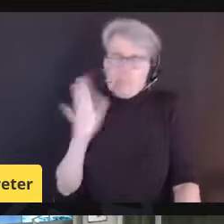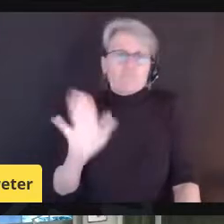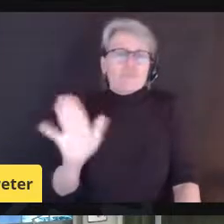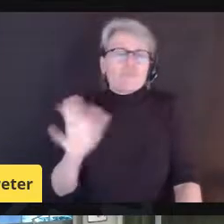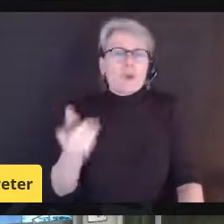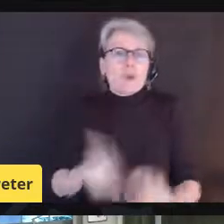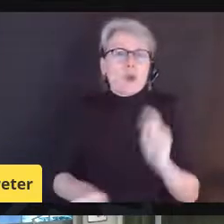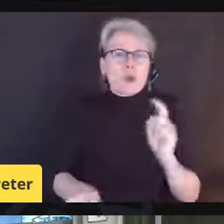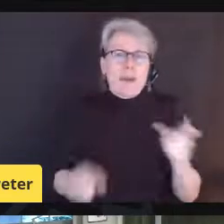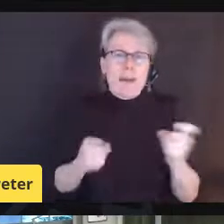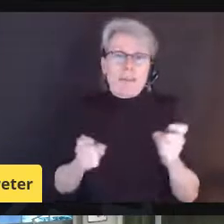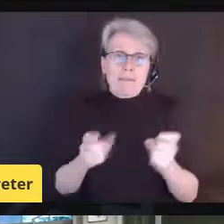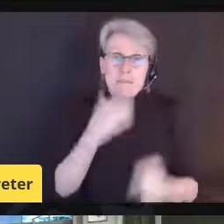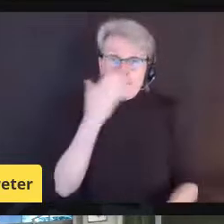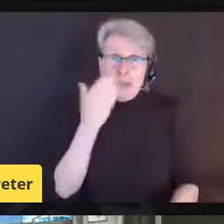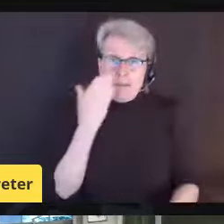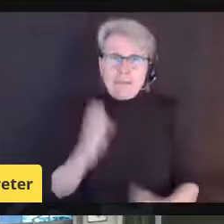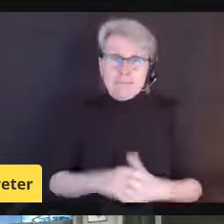not handle it.